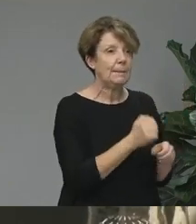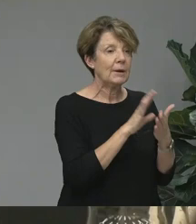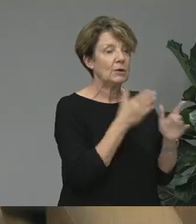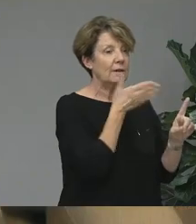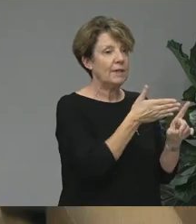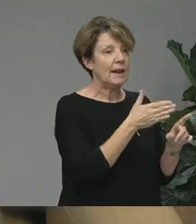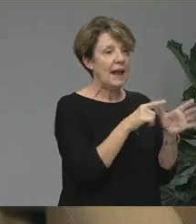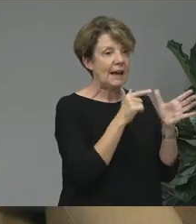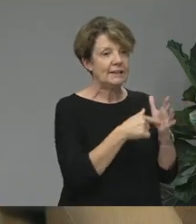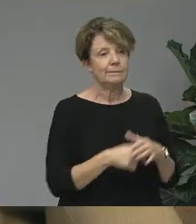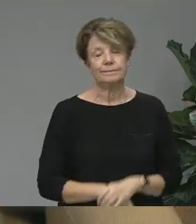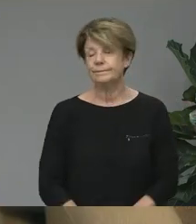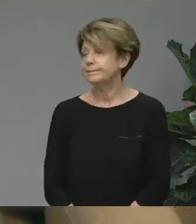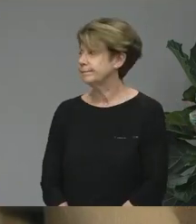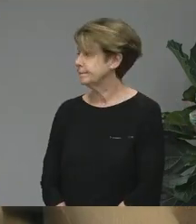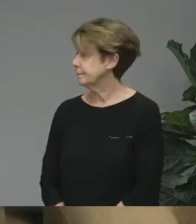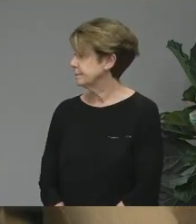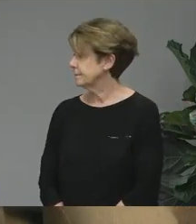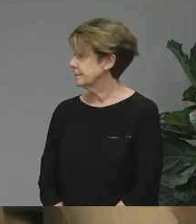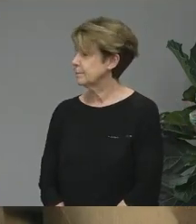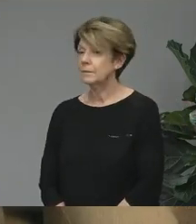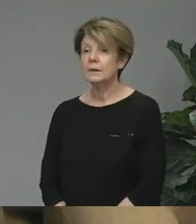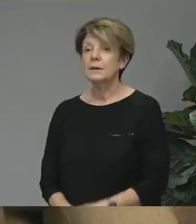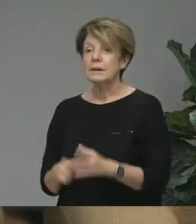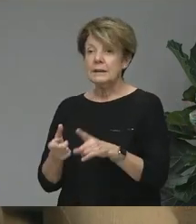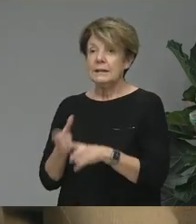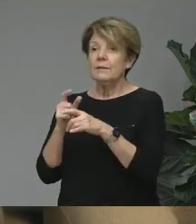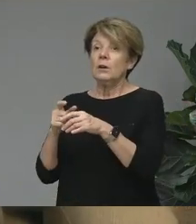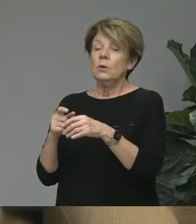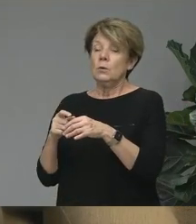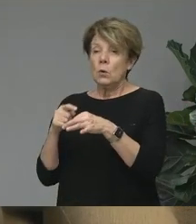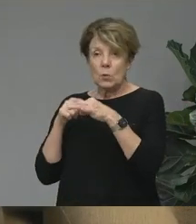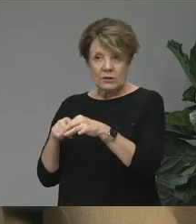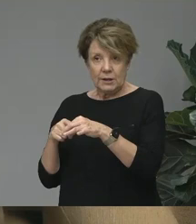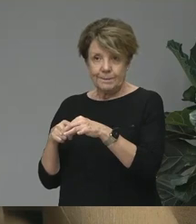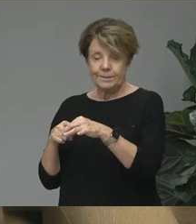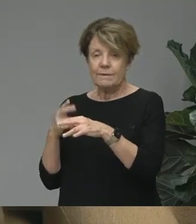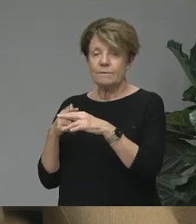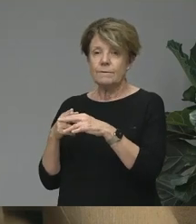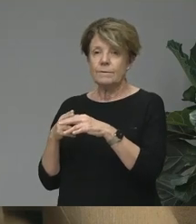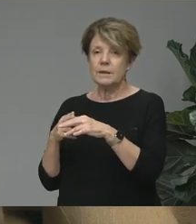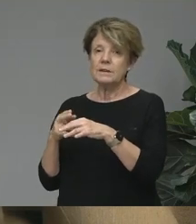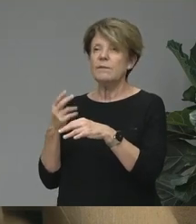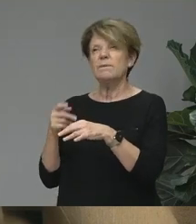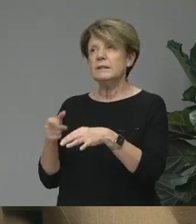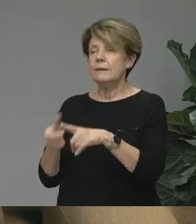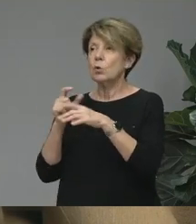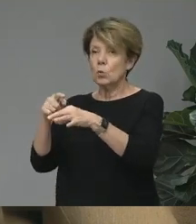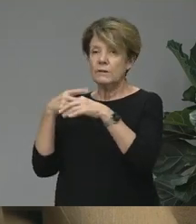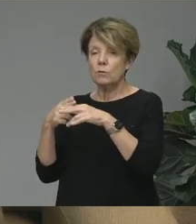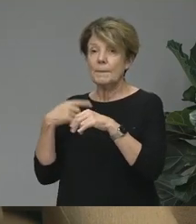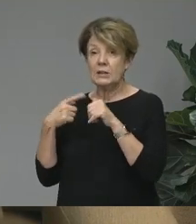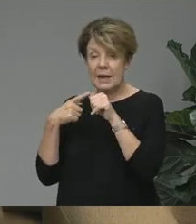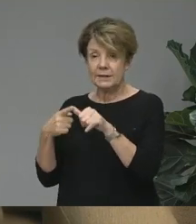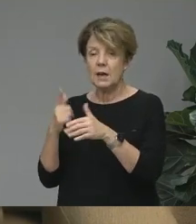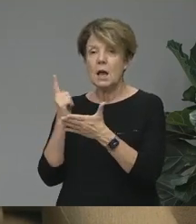Act? That's probably a difficult question for me to answer in the sense that a lot of the legislation went